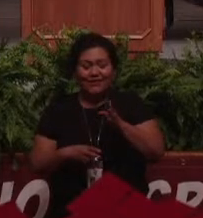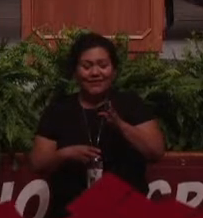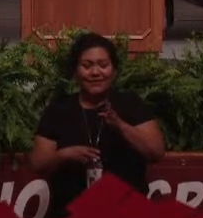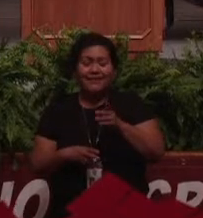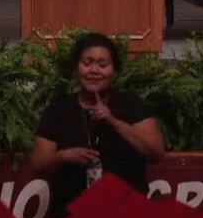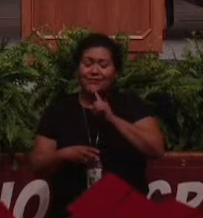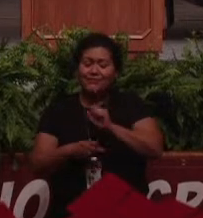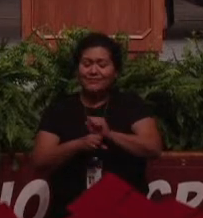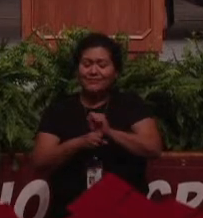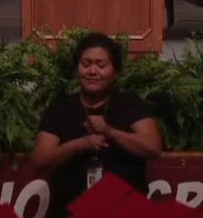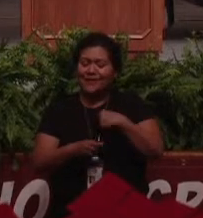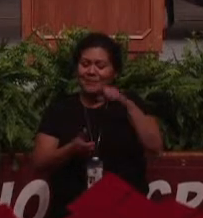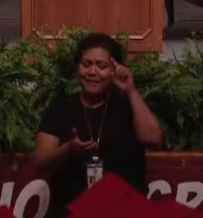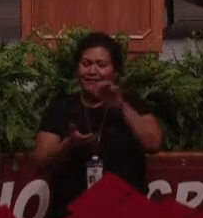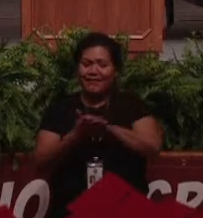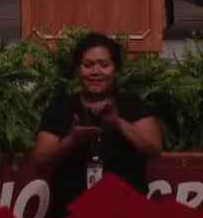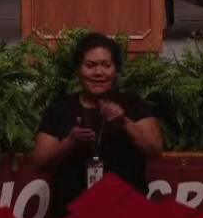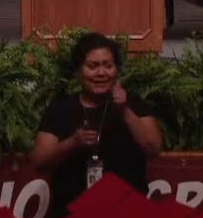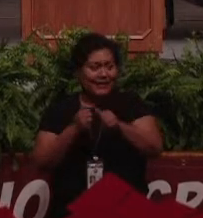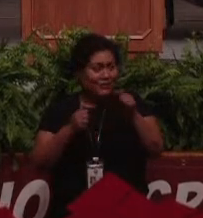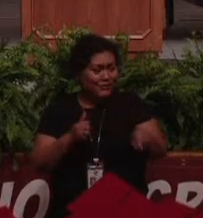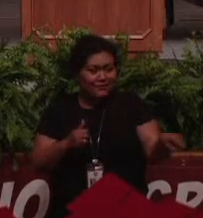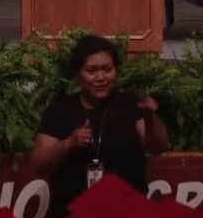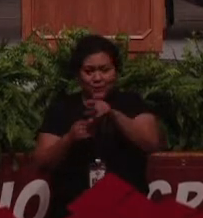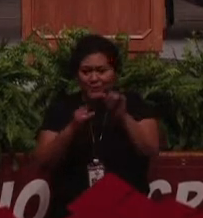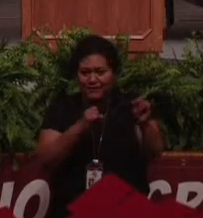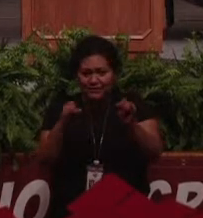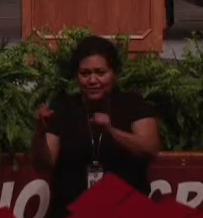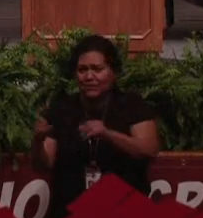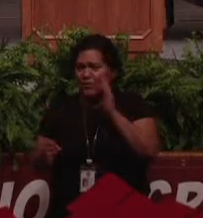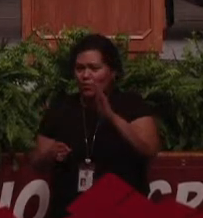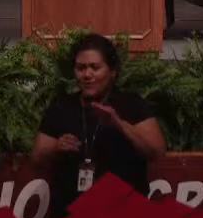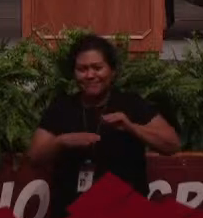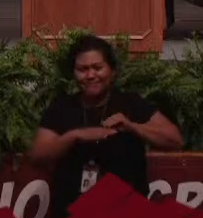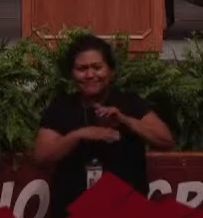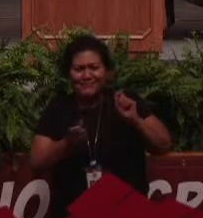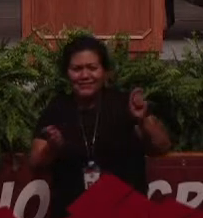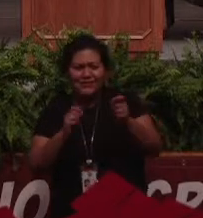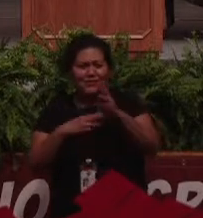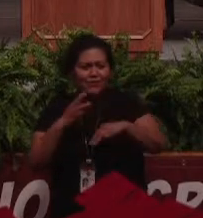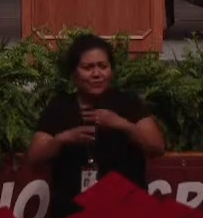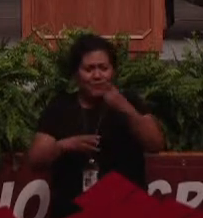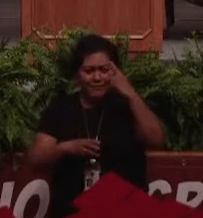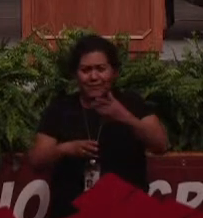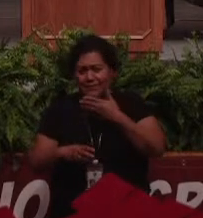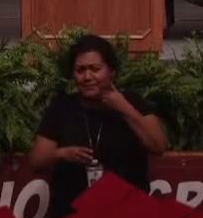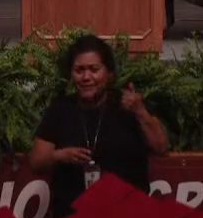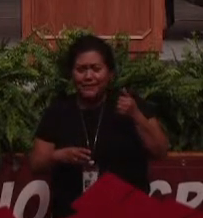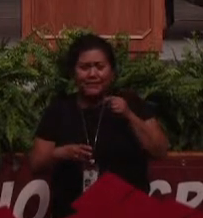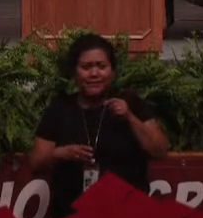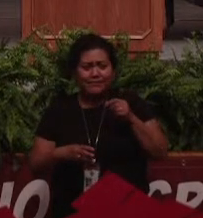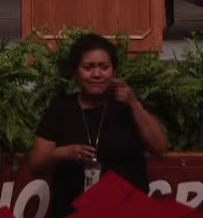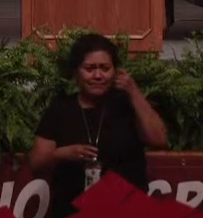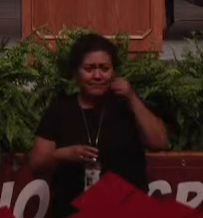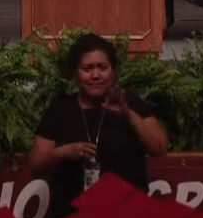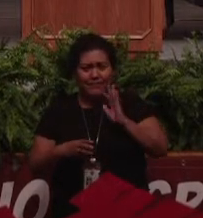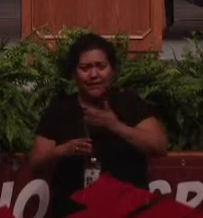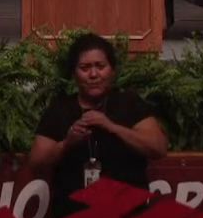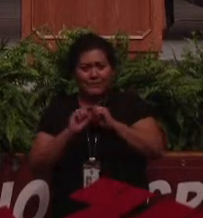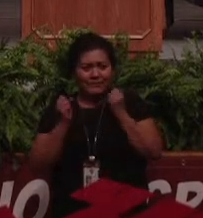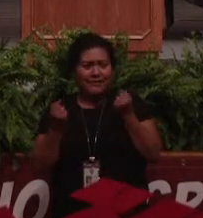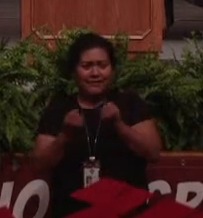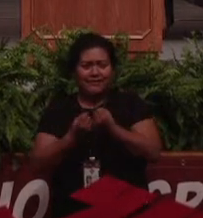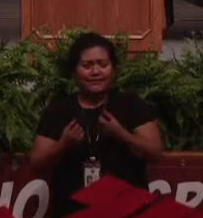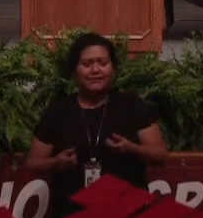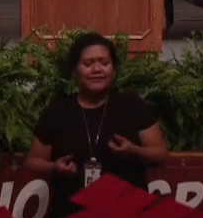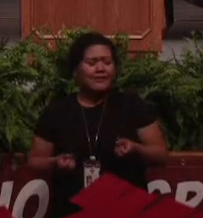truly mean that you all, each and every one of you, will change the world for the betterment of our society.